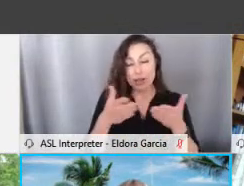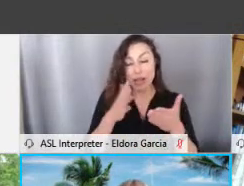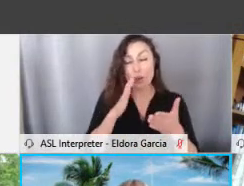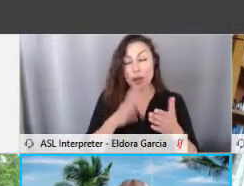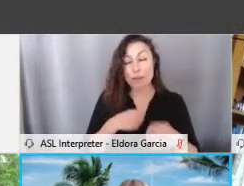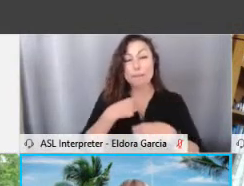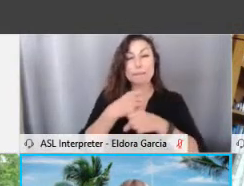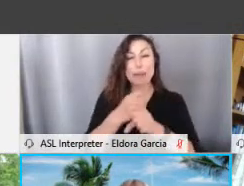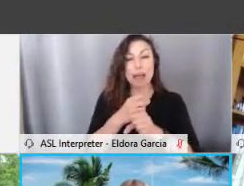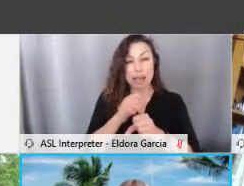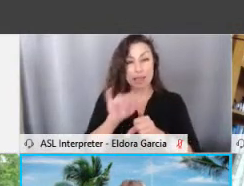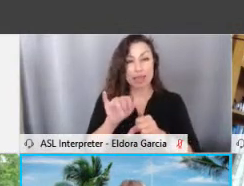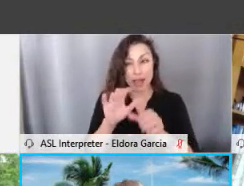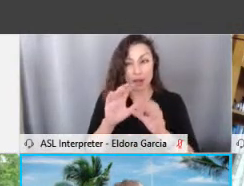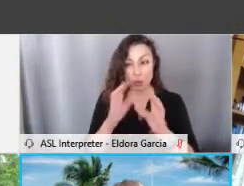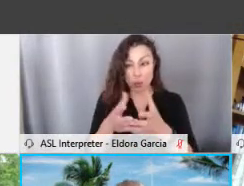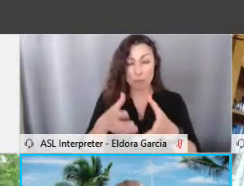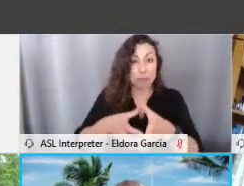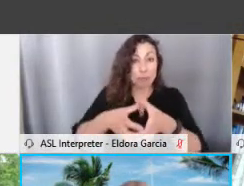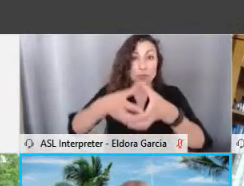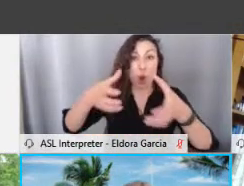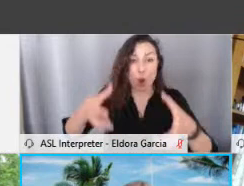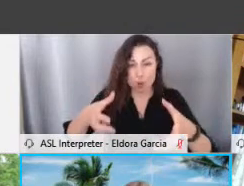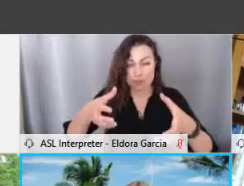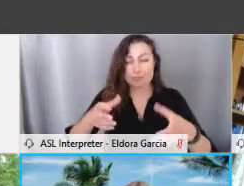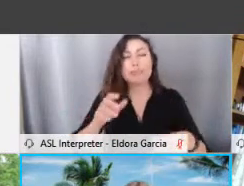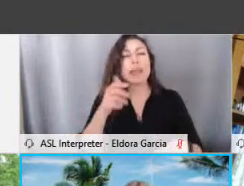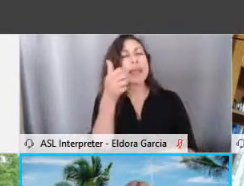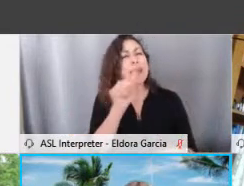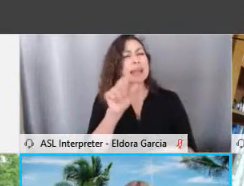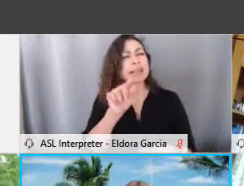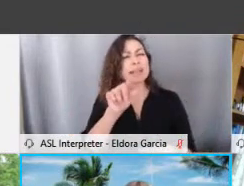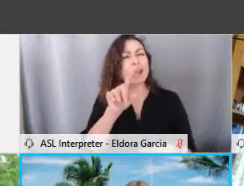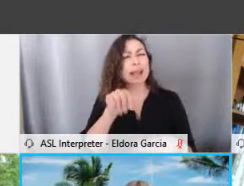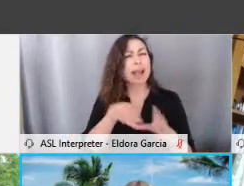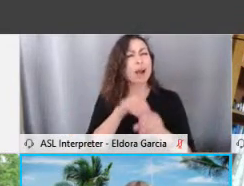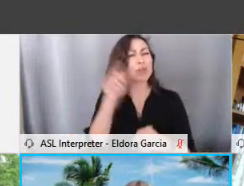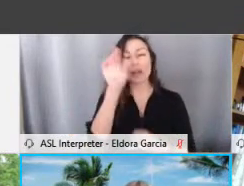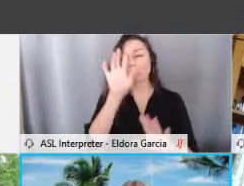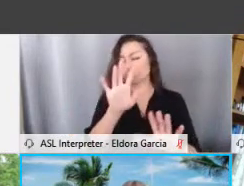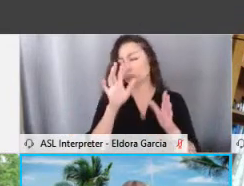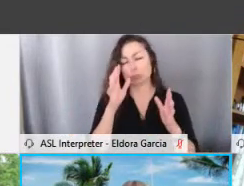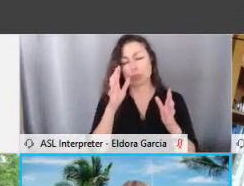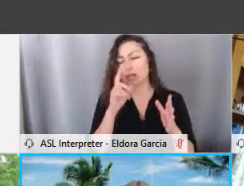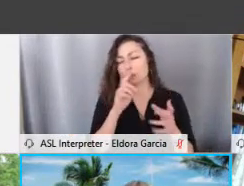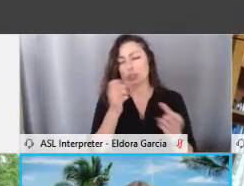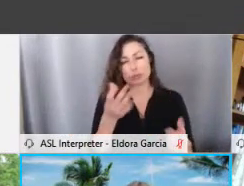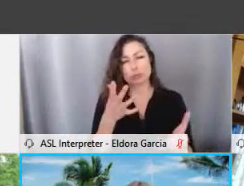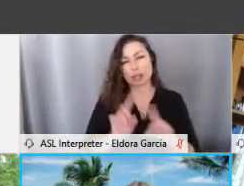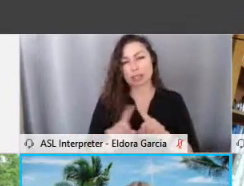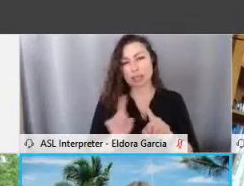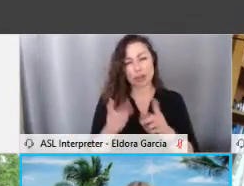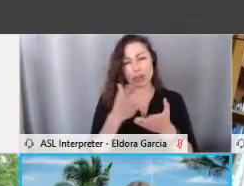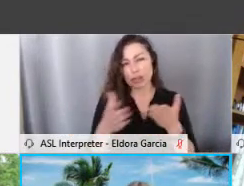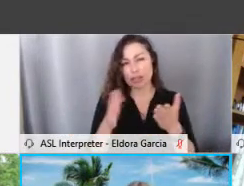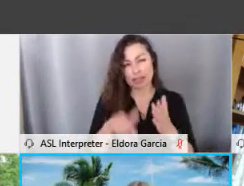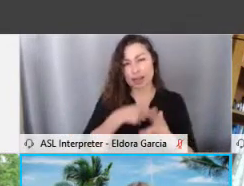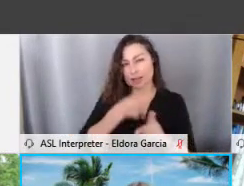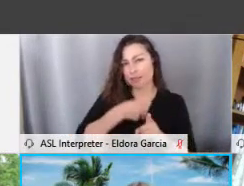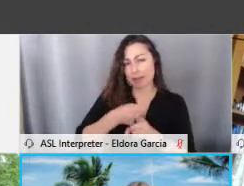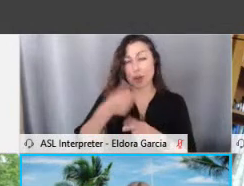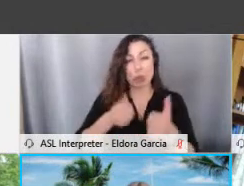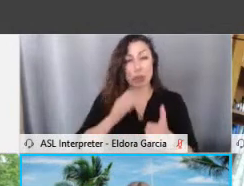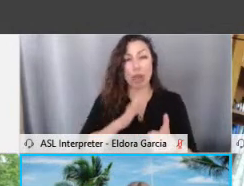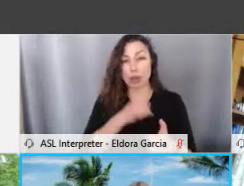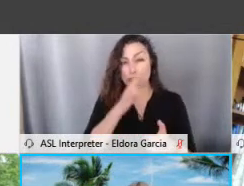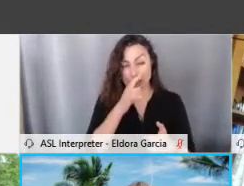to make that grow. So is there any data out there there's so many factors that are affecting whether our kids